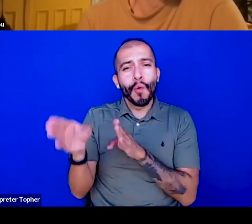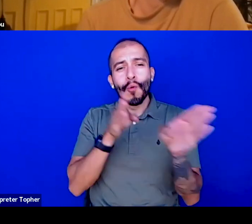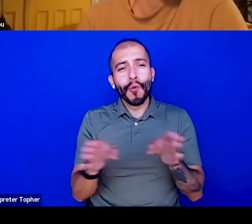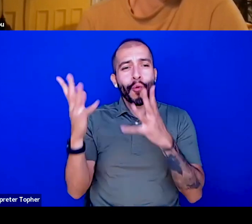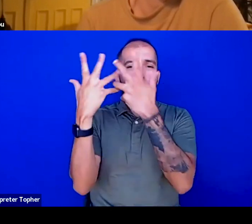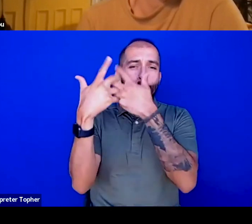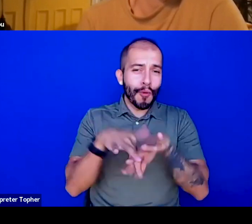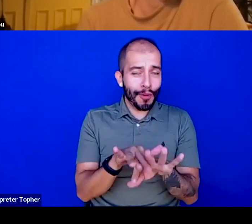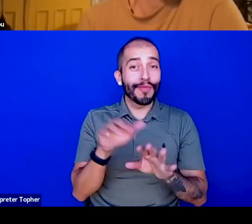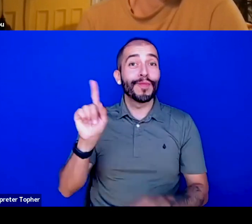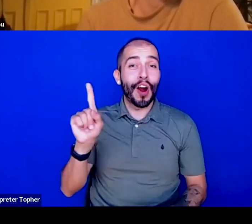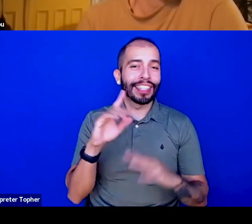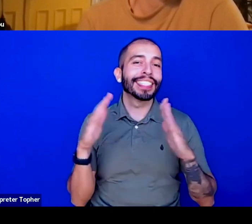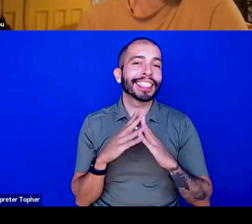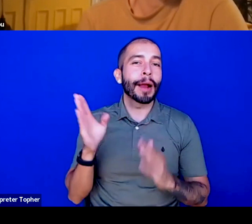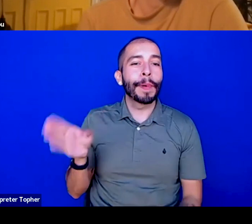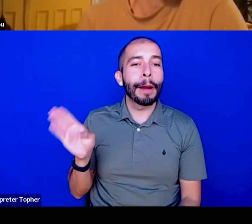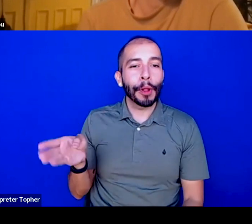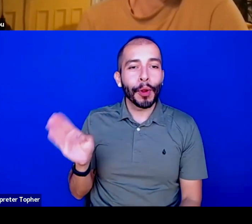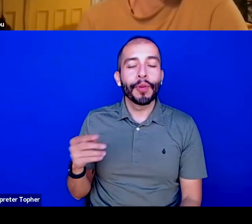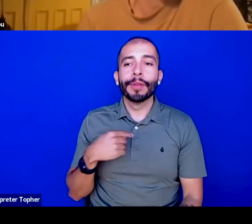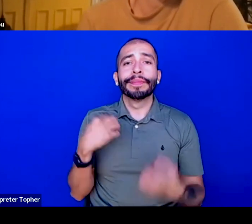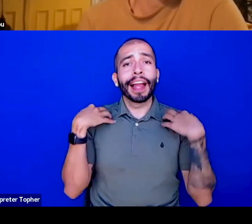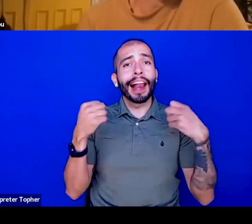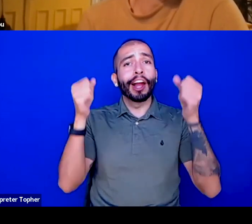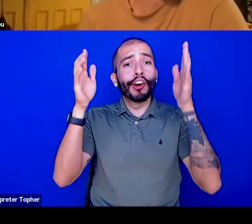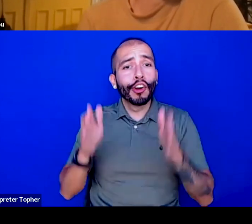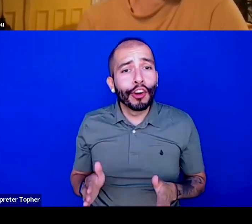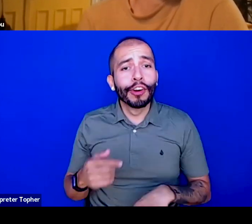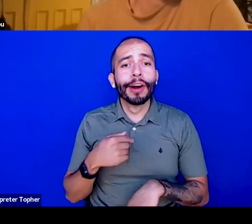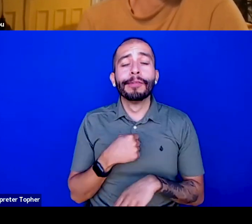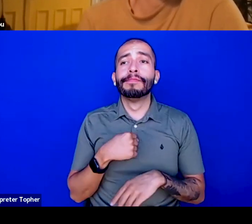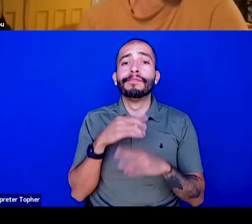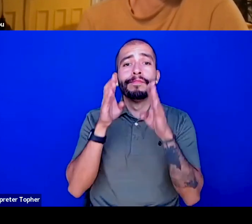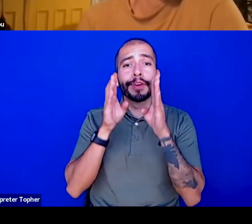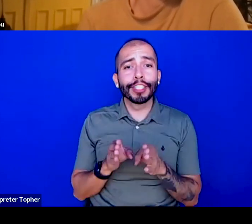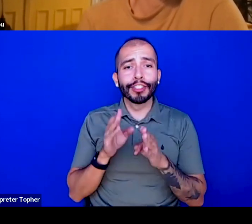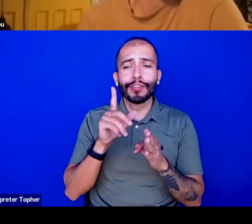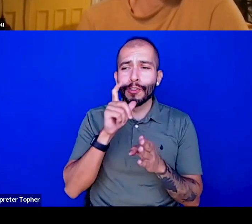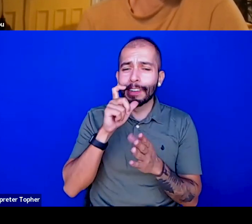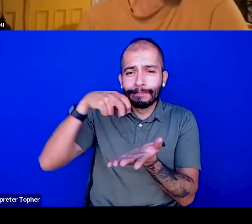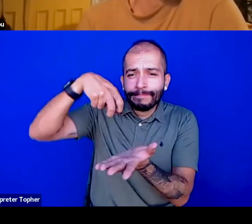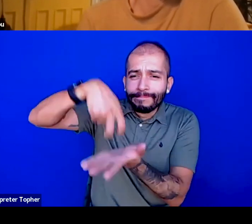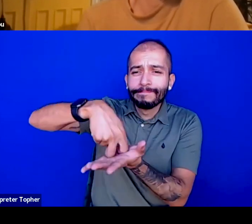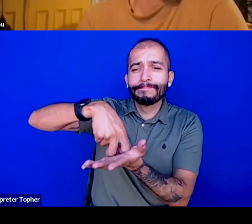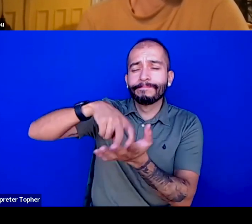elders to contend with the realities and the wisdoms of the African spiritual traditions.